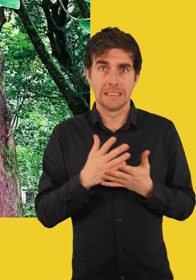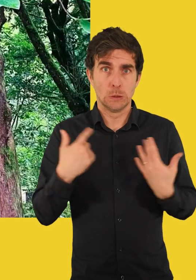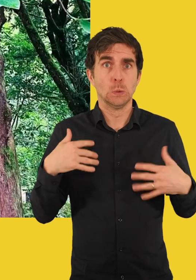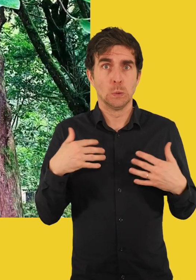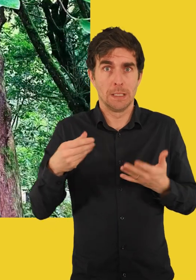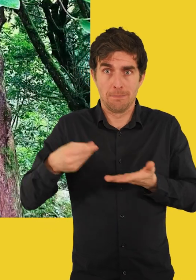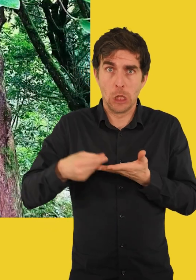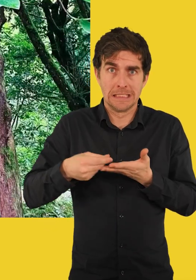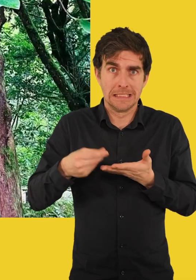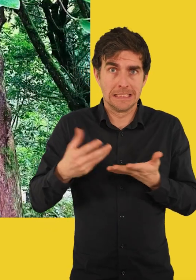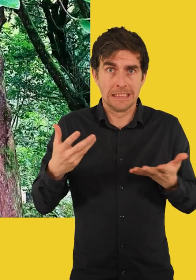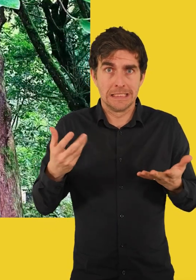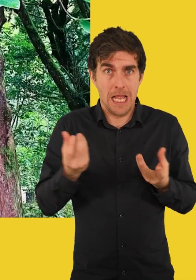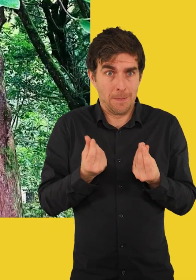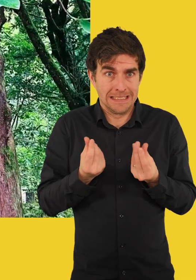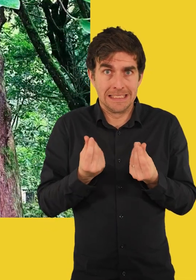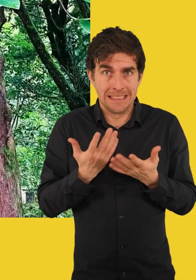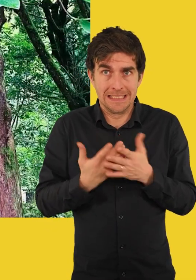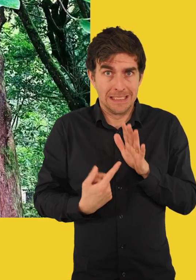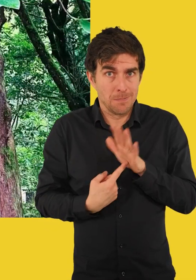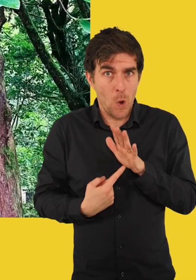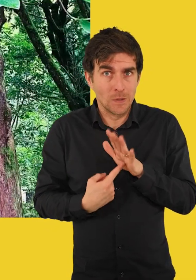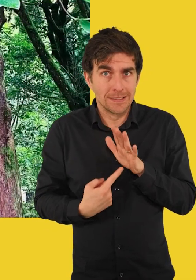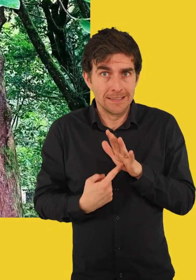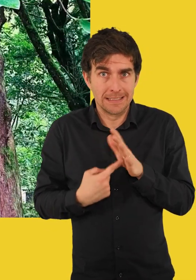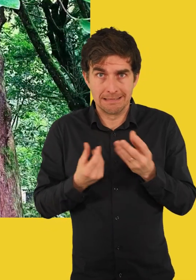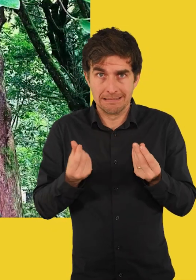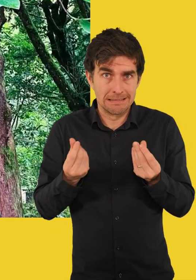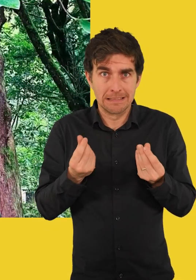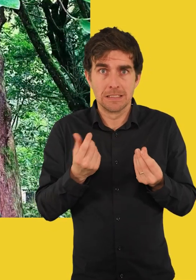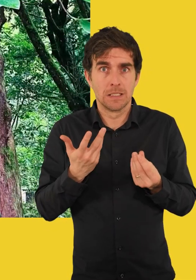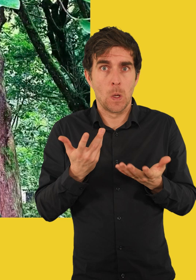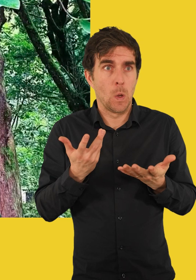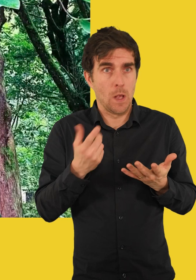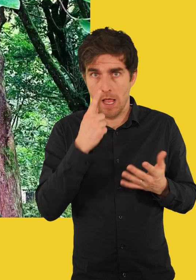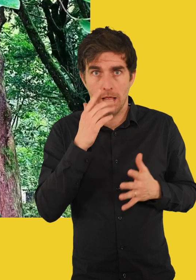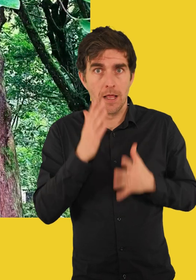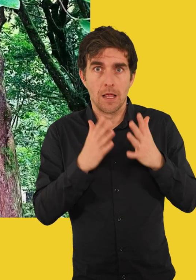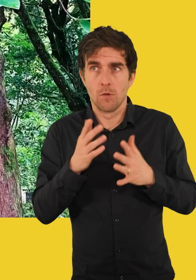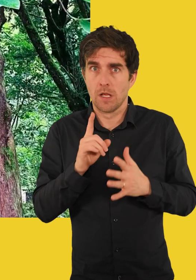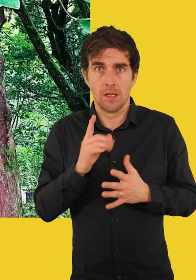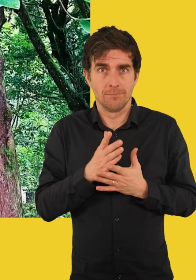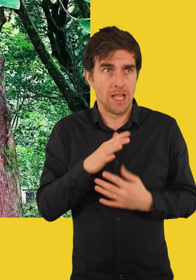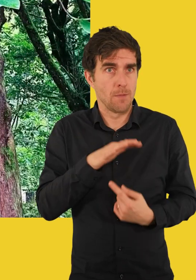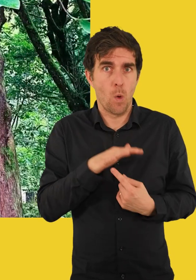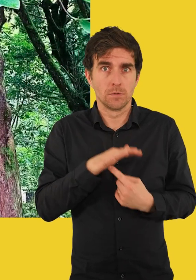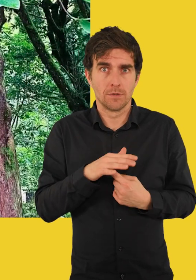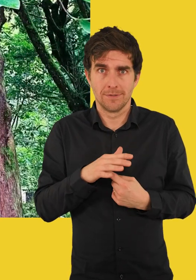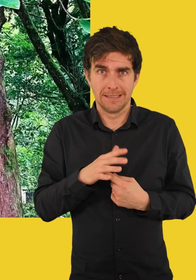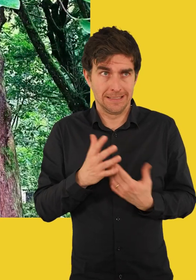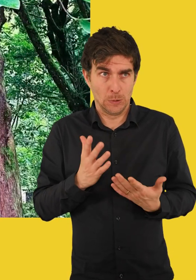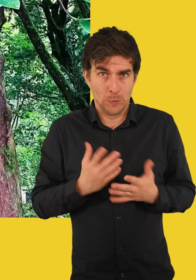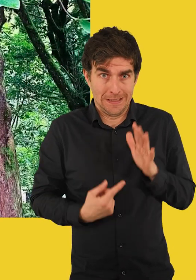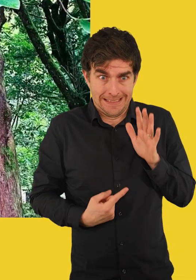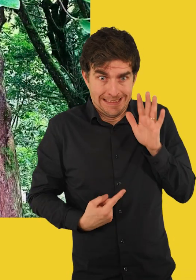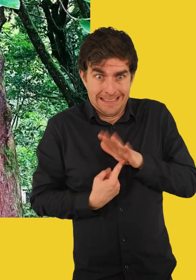thing, that having budgets and money attached to the things that are important, that show where we place our value,